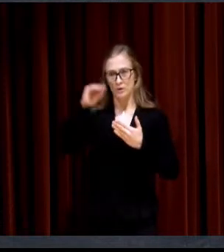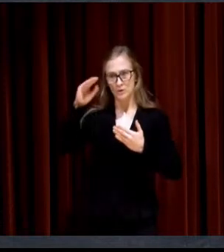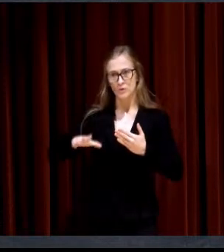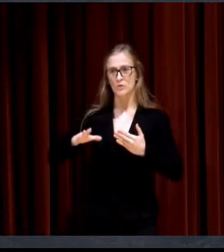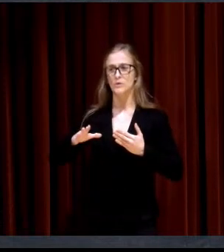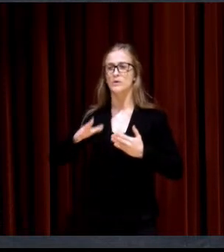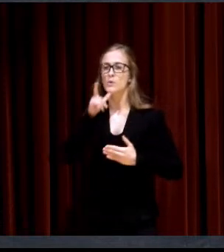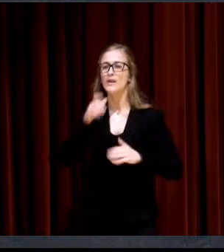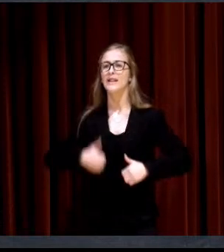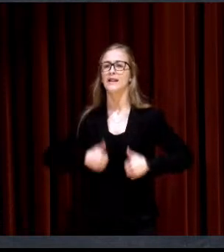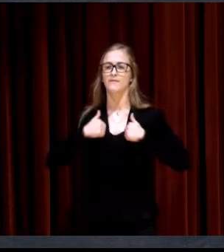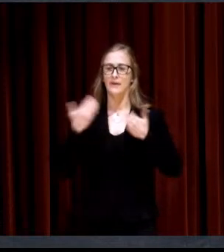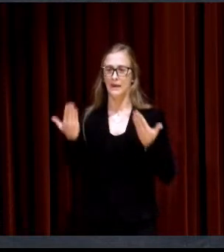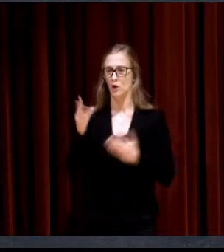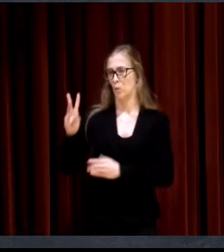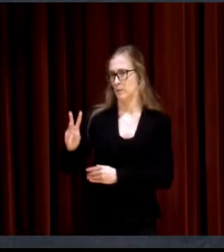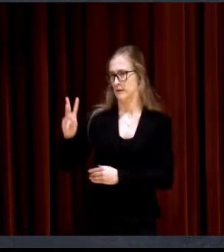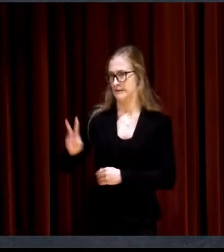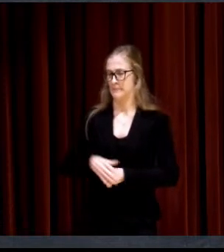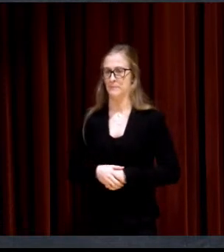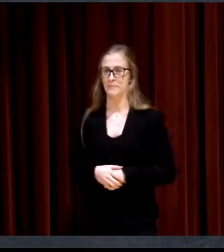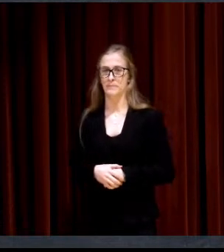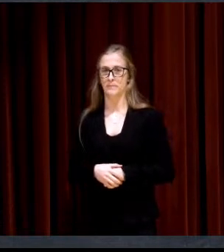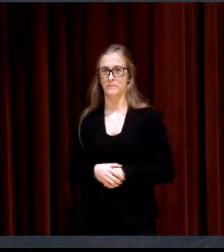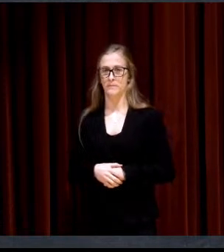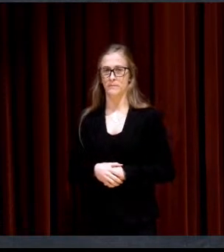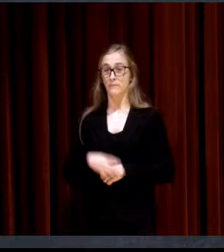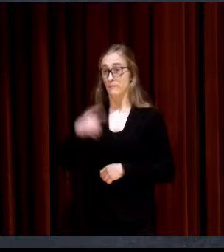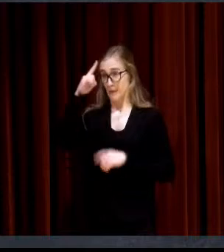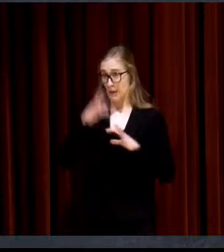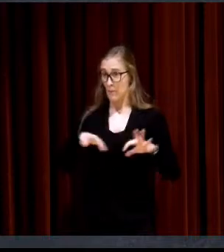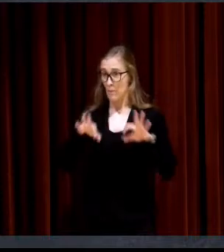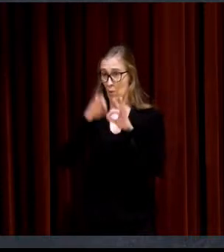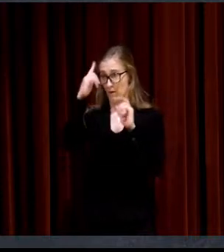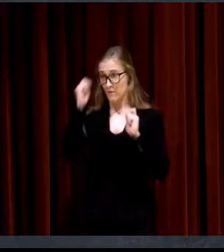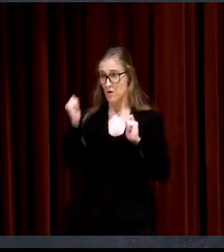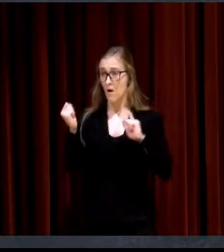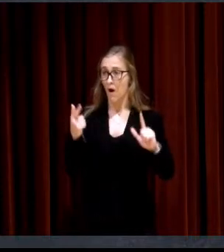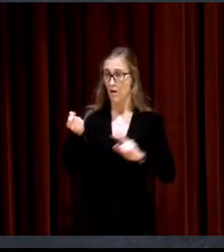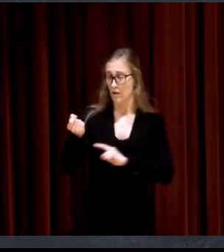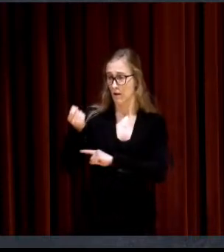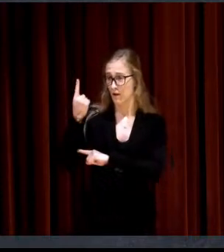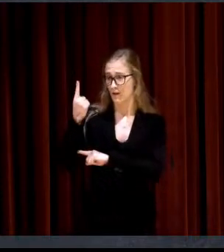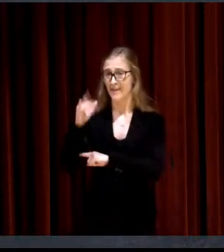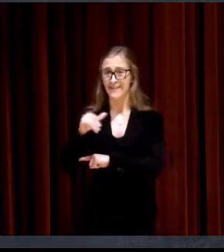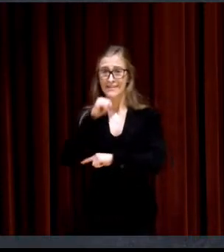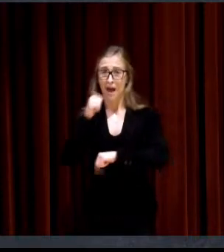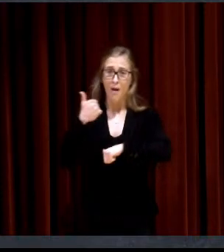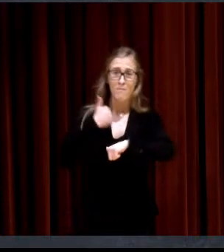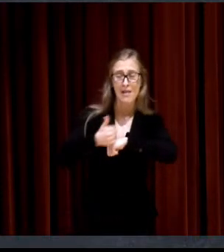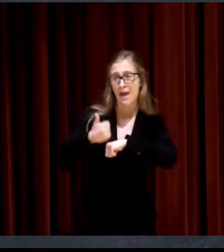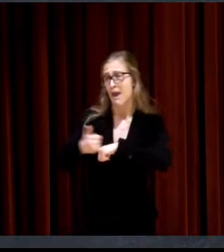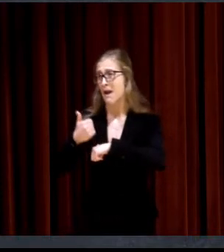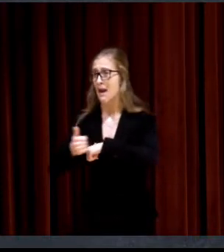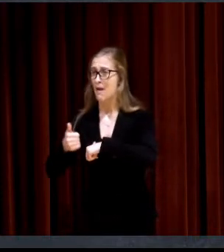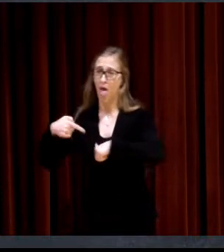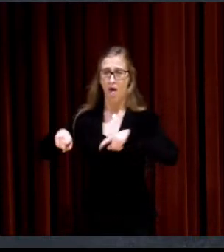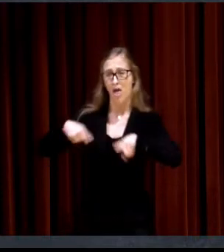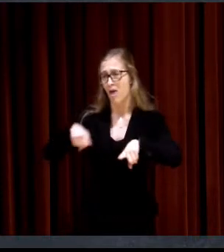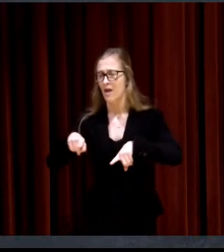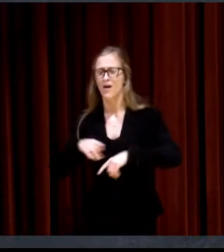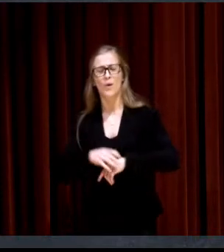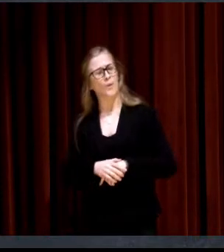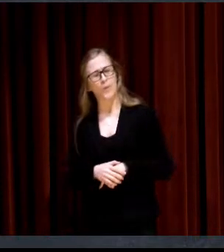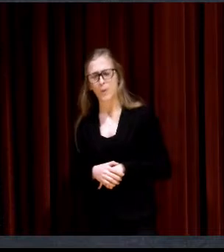reside in the city. I think it's important for everyone to hear this, to me, is not a blame game. We're not pointing fingers and